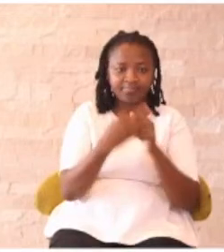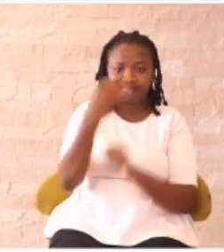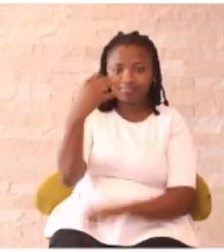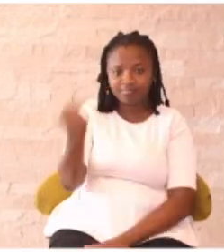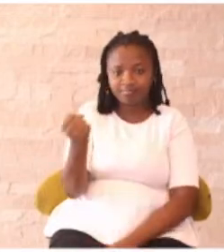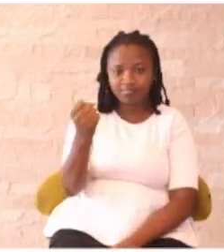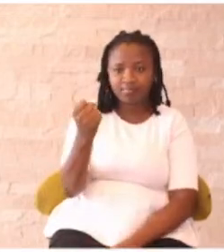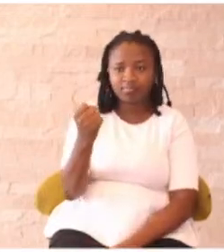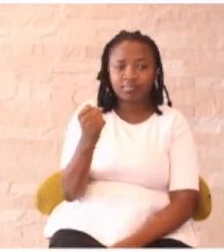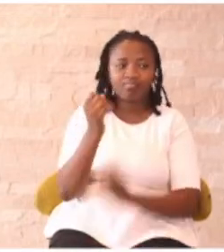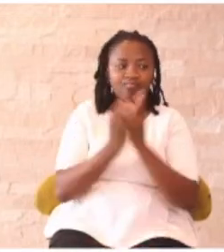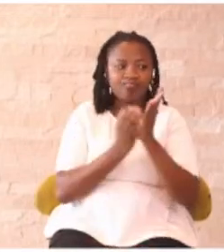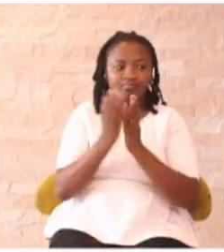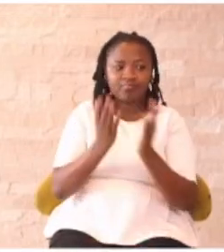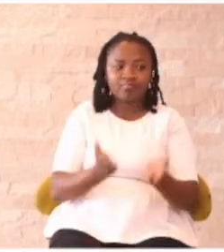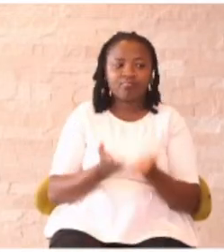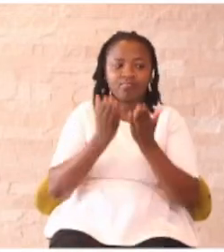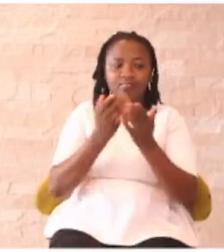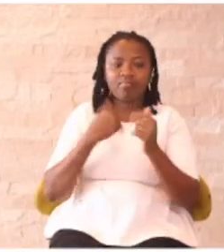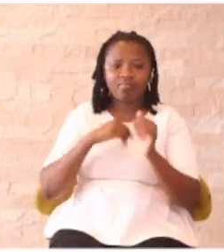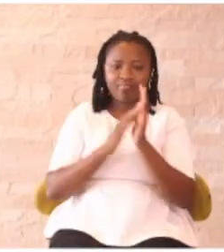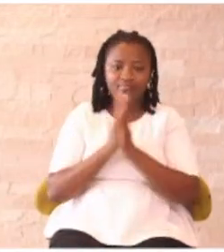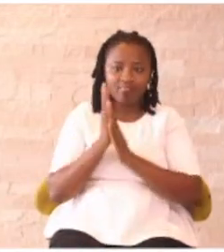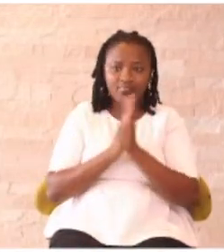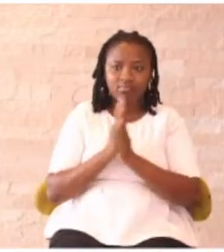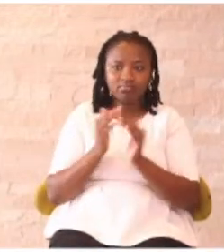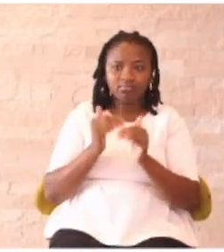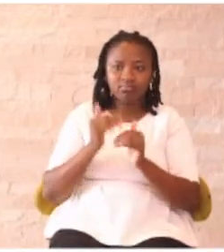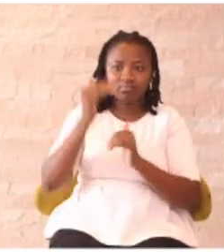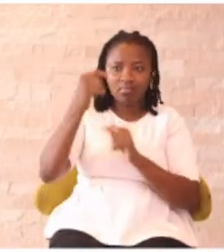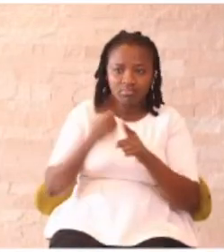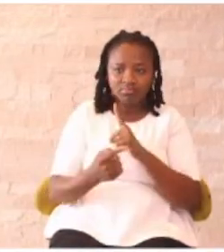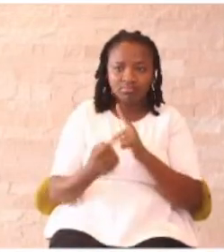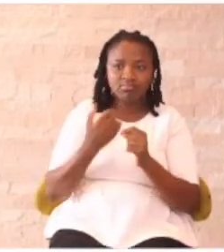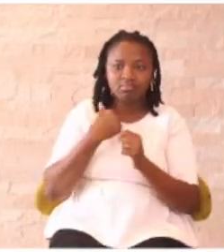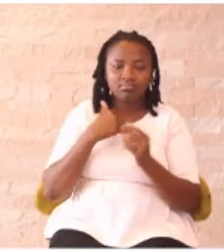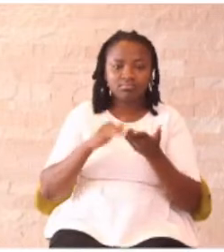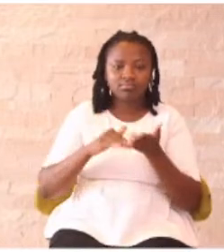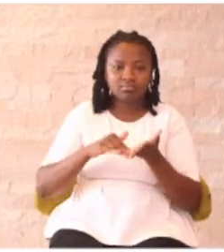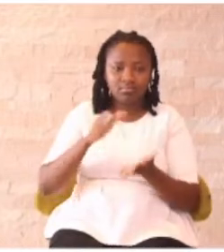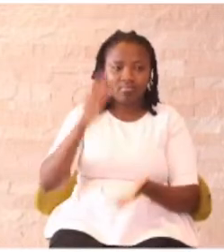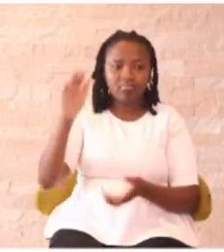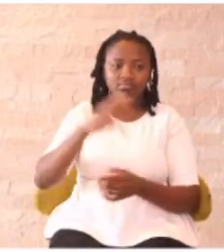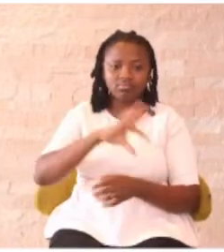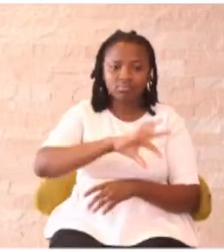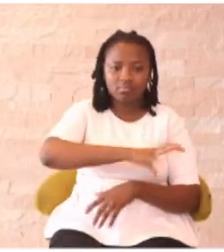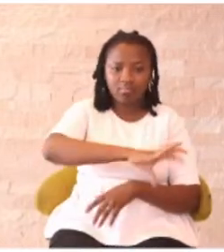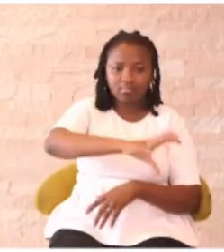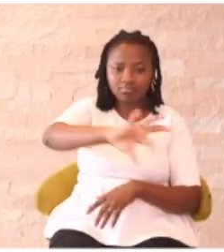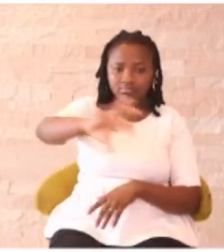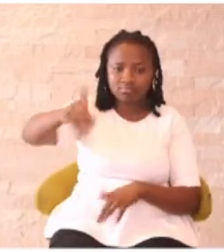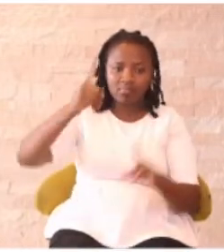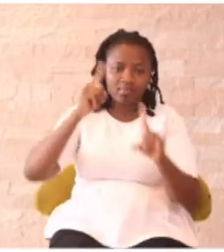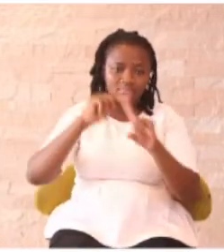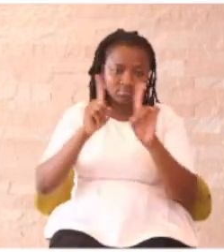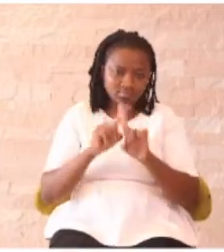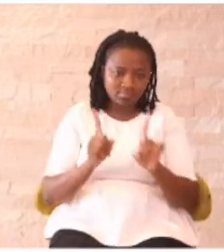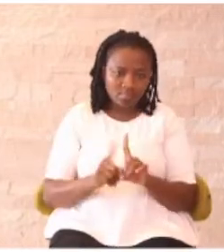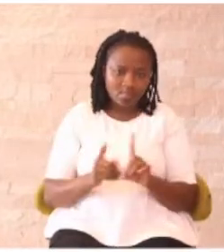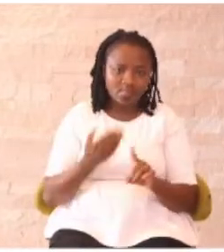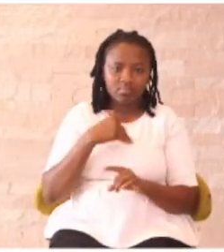providers, and we look forward to even the next year having different counties going through this